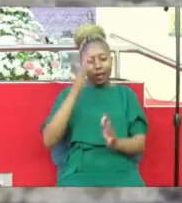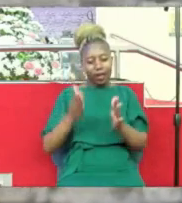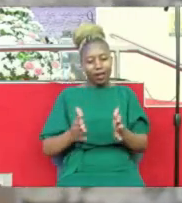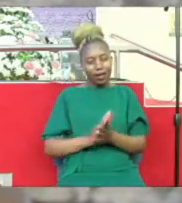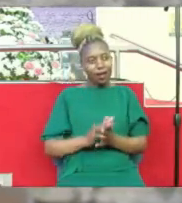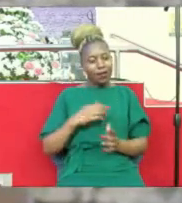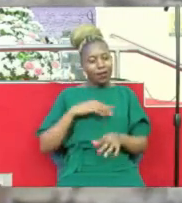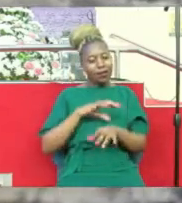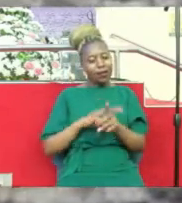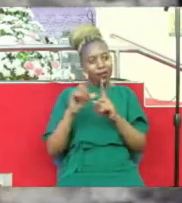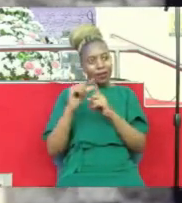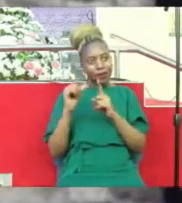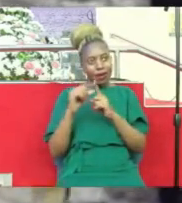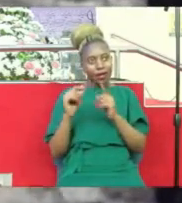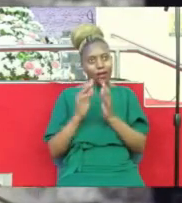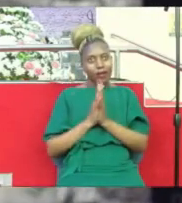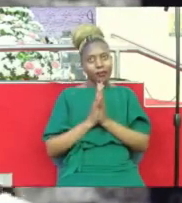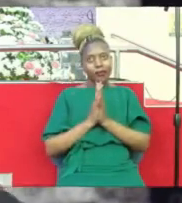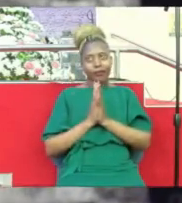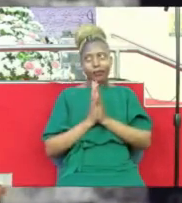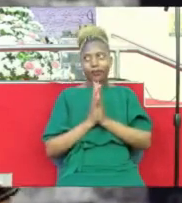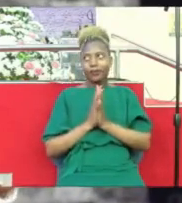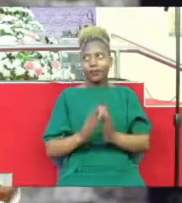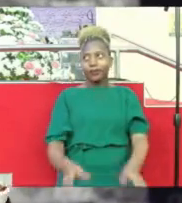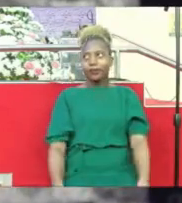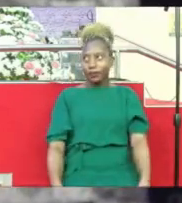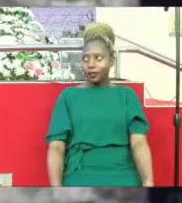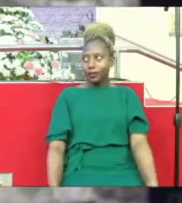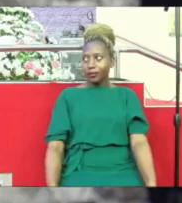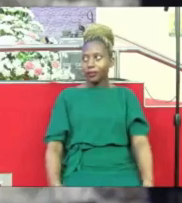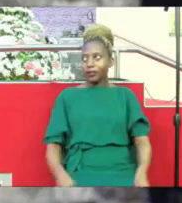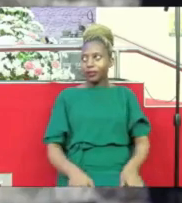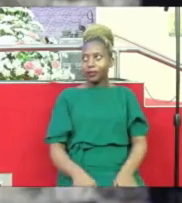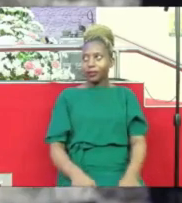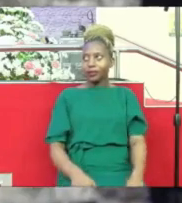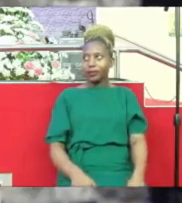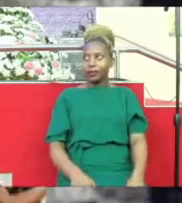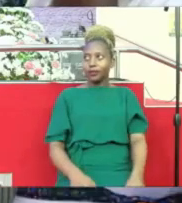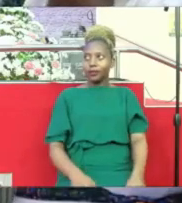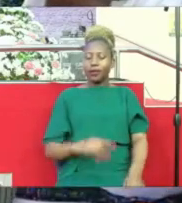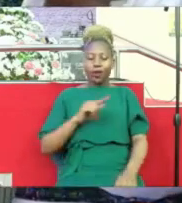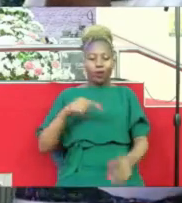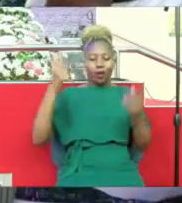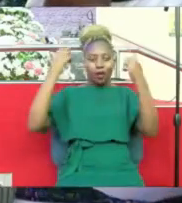word that said by your stripes we are healed.